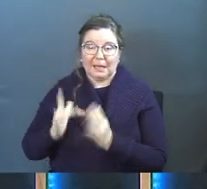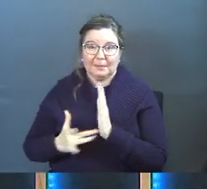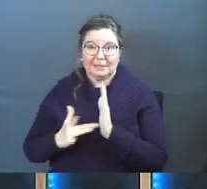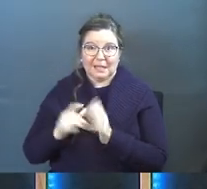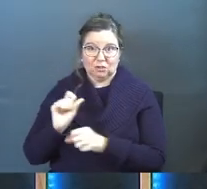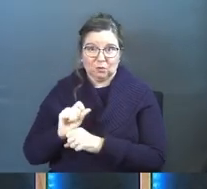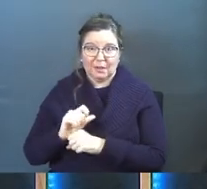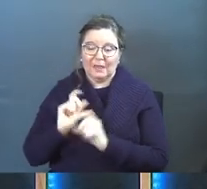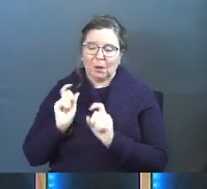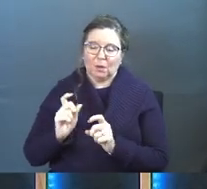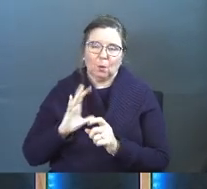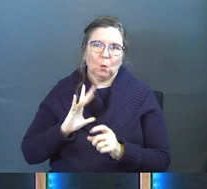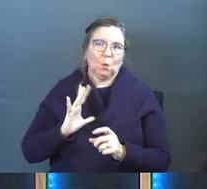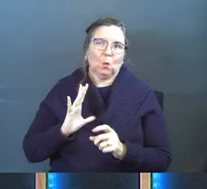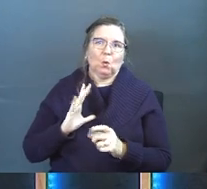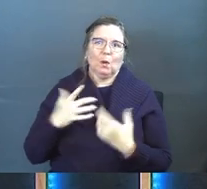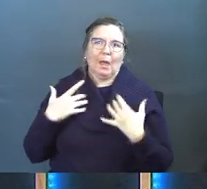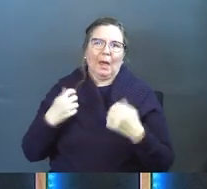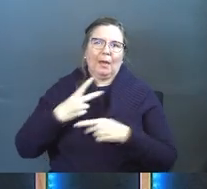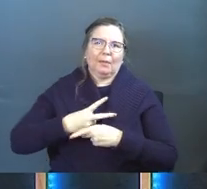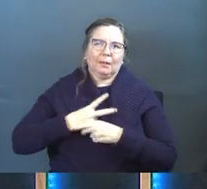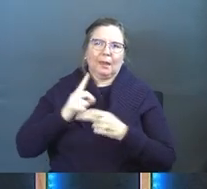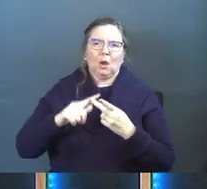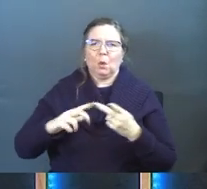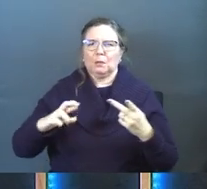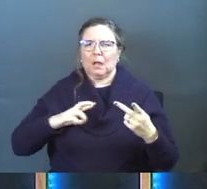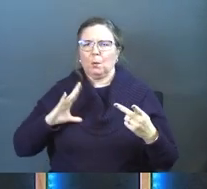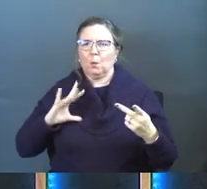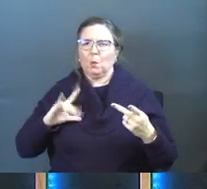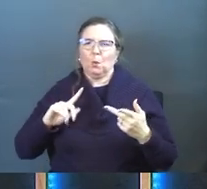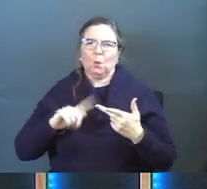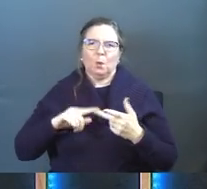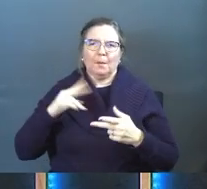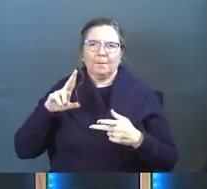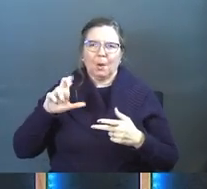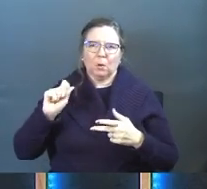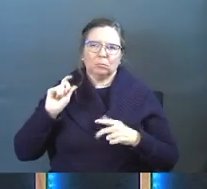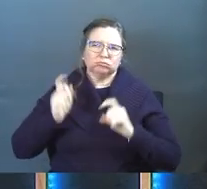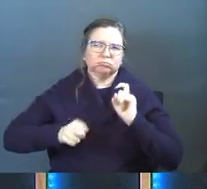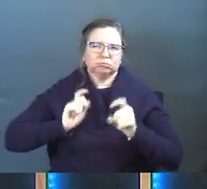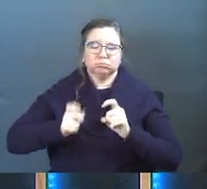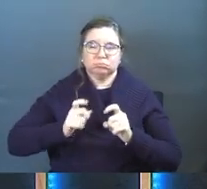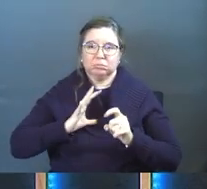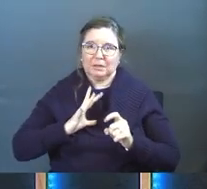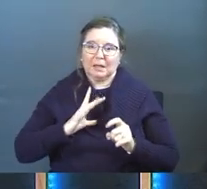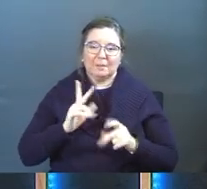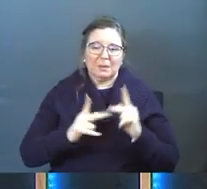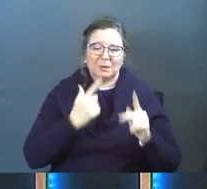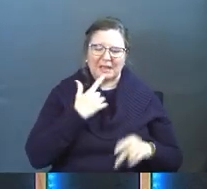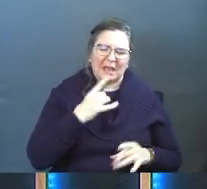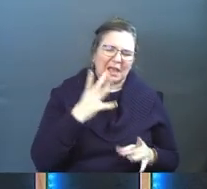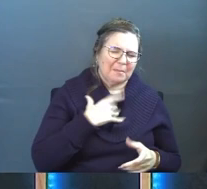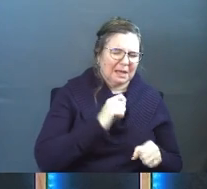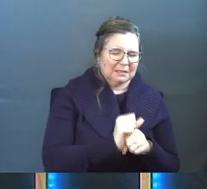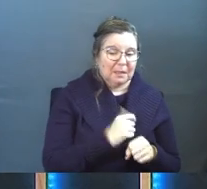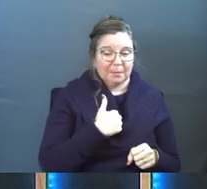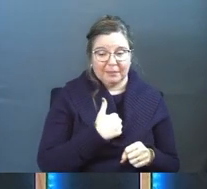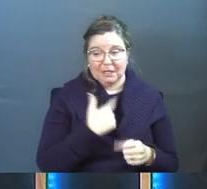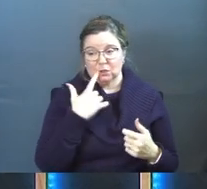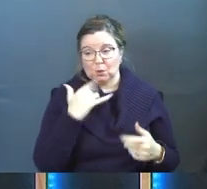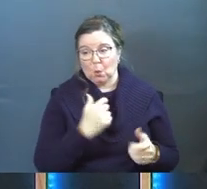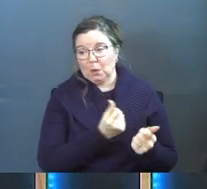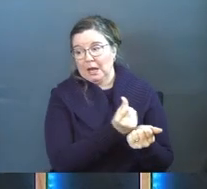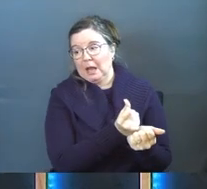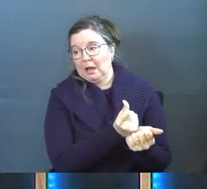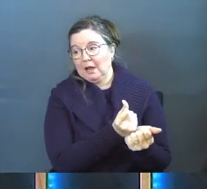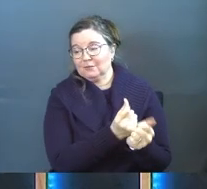great retirement, such great bonuses, and all the kind of stuff that you had people walk around the cubicles and saying, I hate my job, but these golden handcuffs